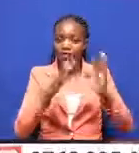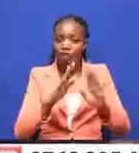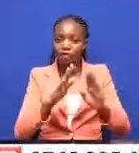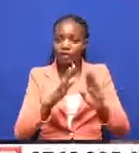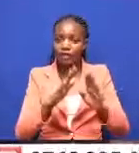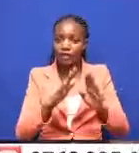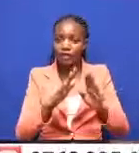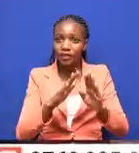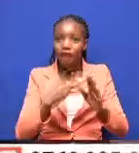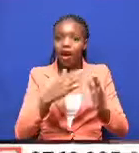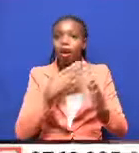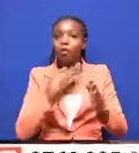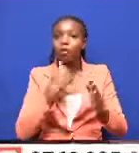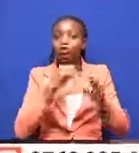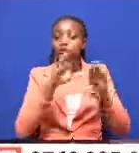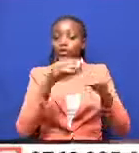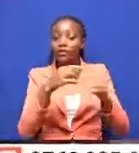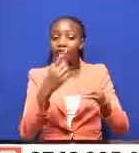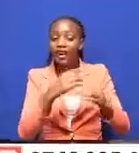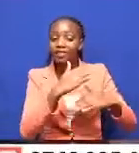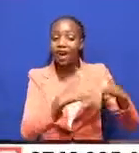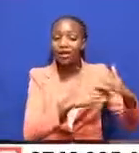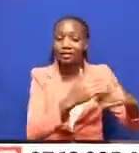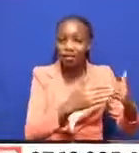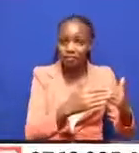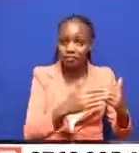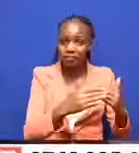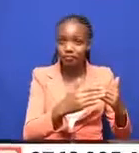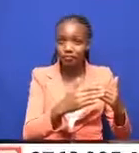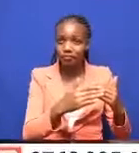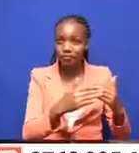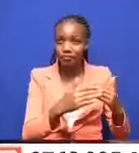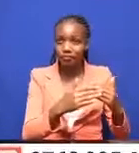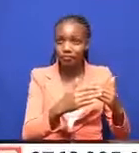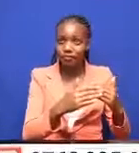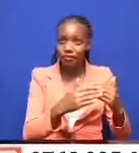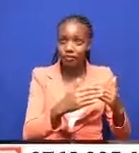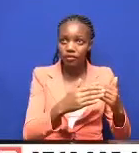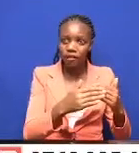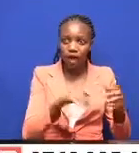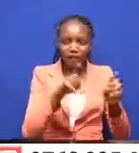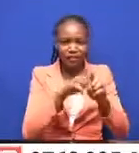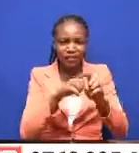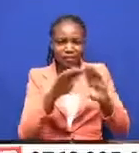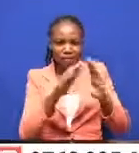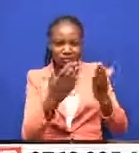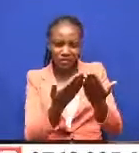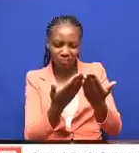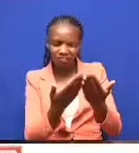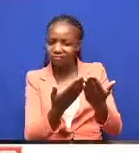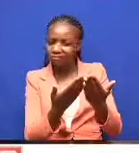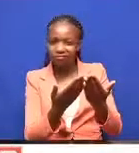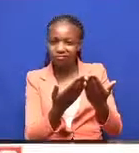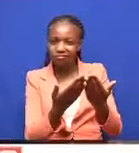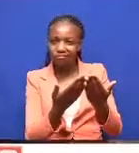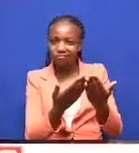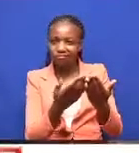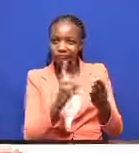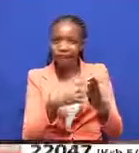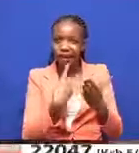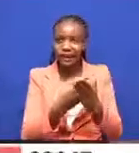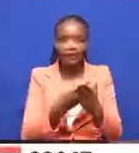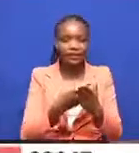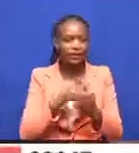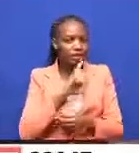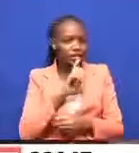are creating another item for operationalization of the same borehole. In real